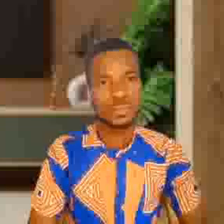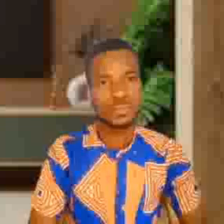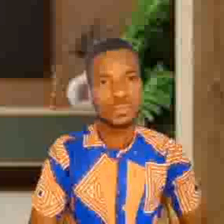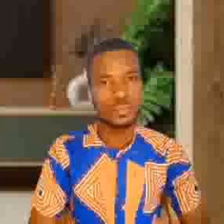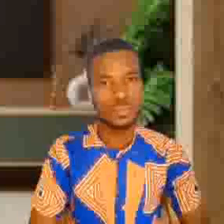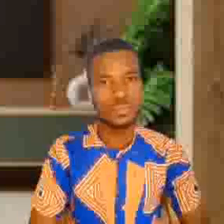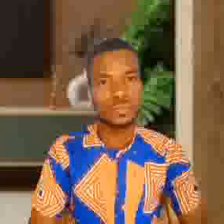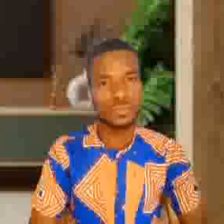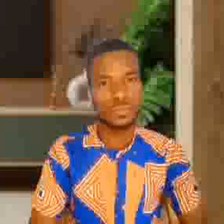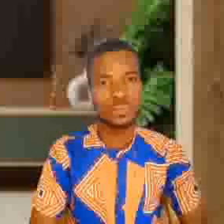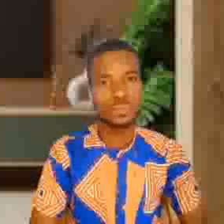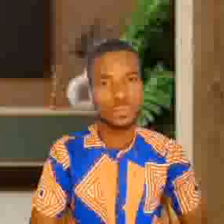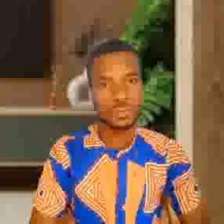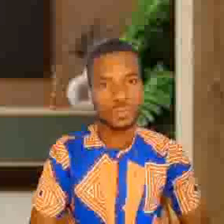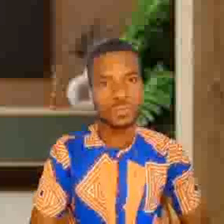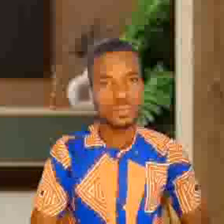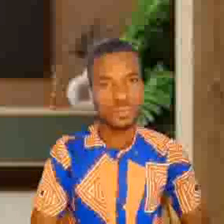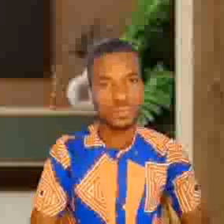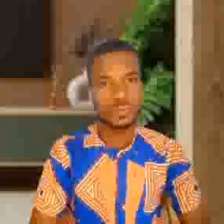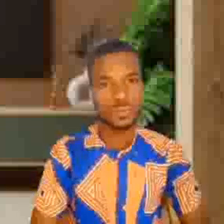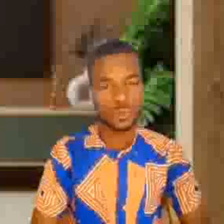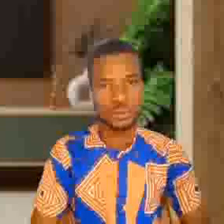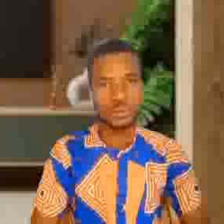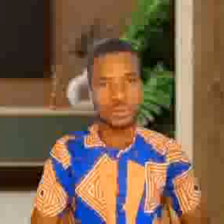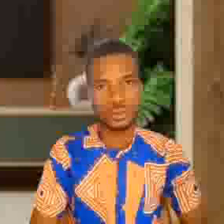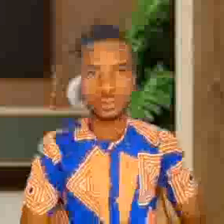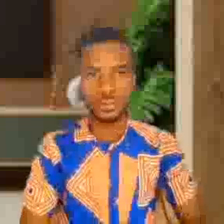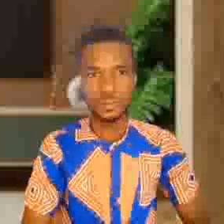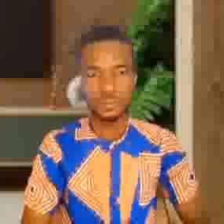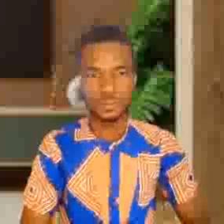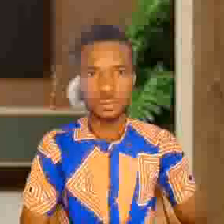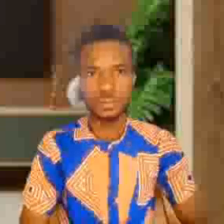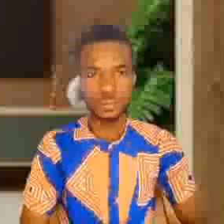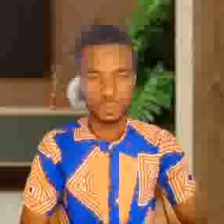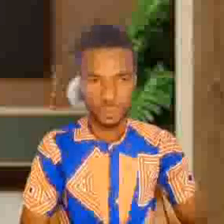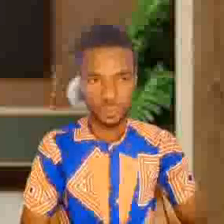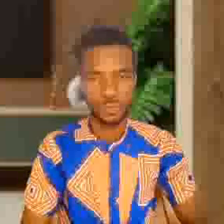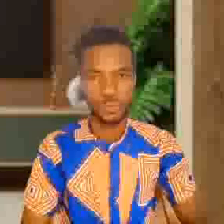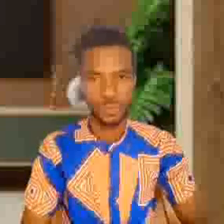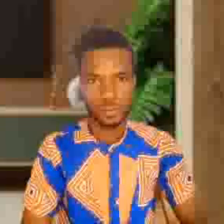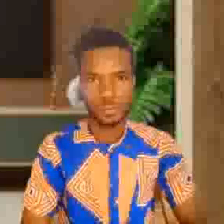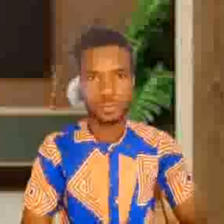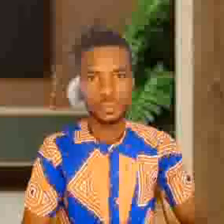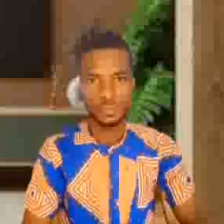I told him, I said, you know what? Because there was no reason for that business to